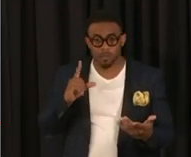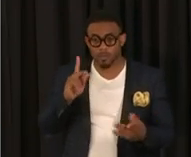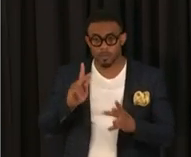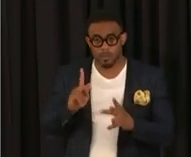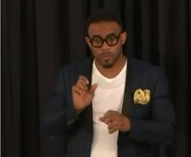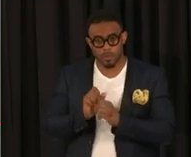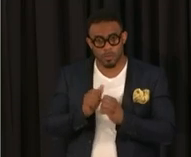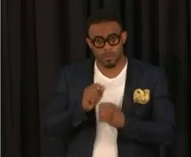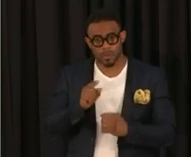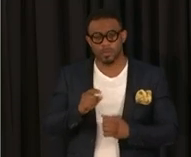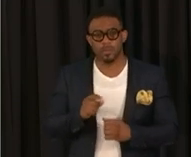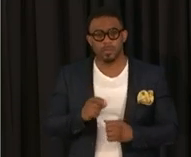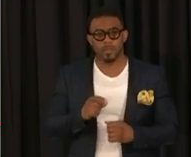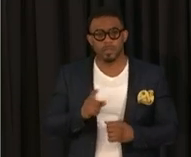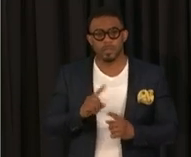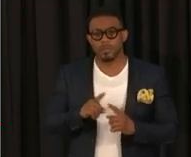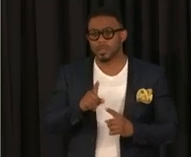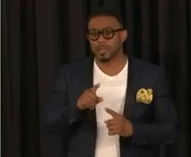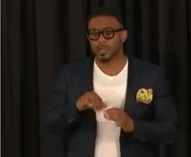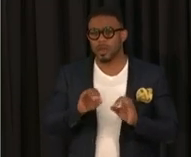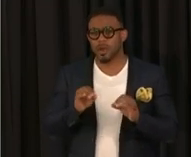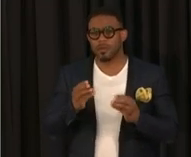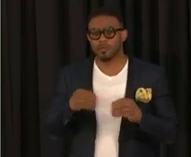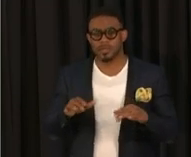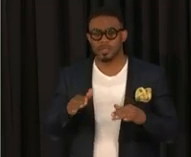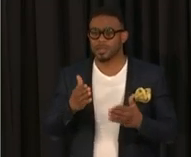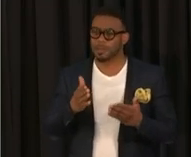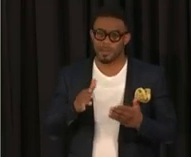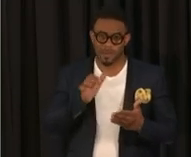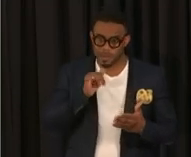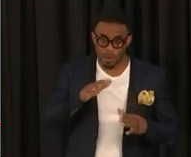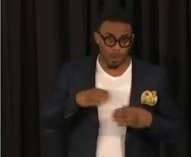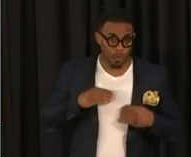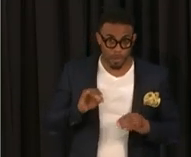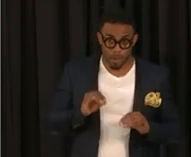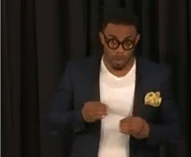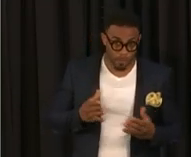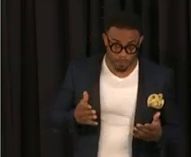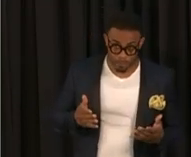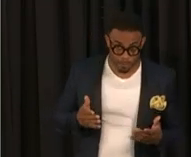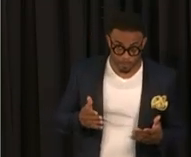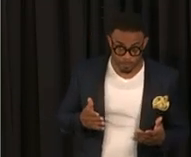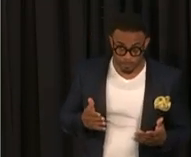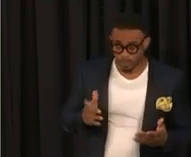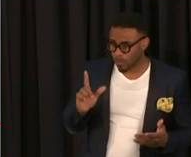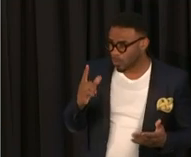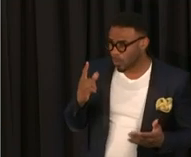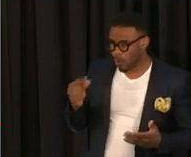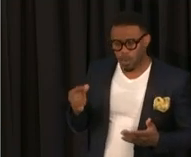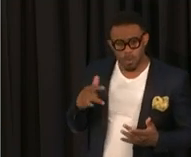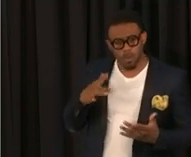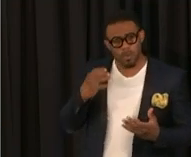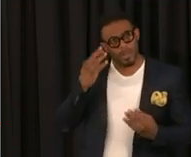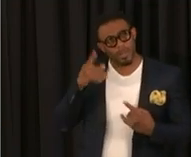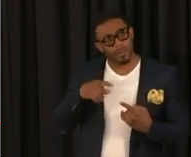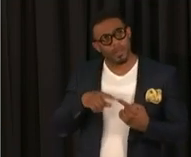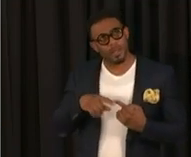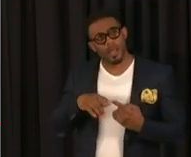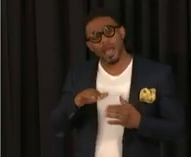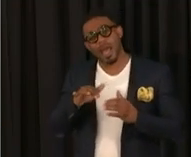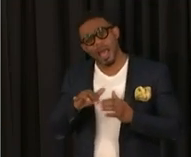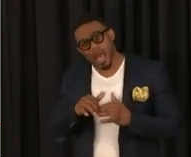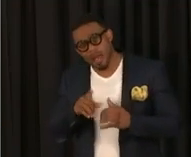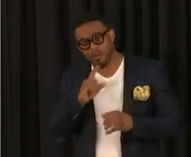have 20 people who work with you, but you're in an office setting, maybe you don't even own that office space. Where do you go when you want to think